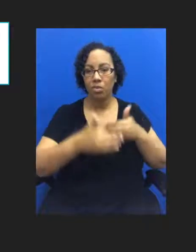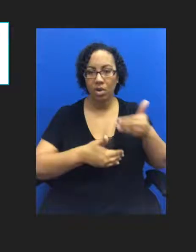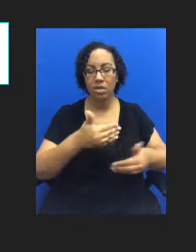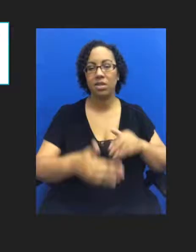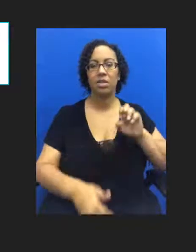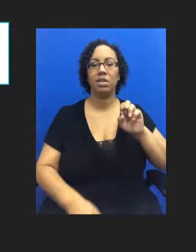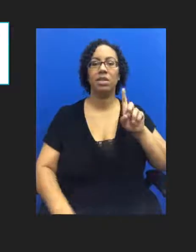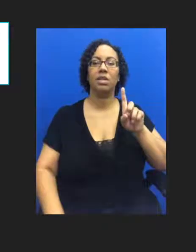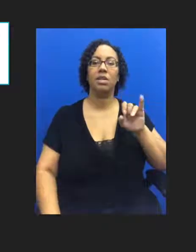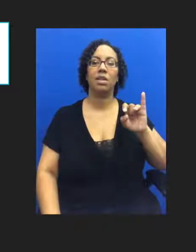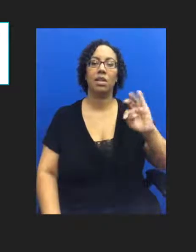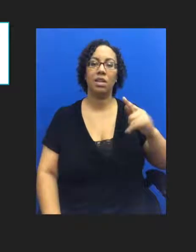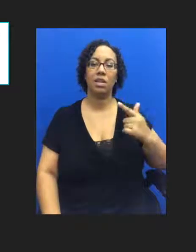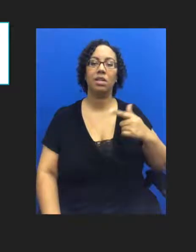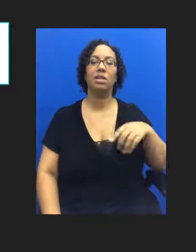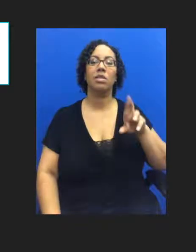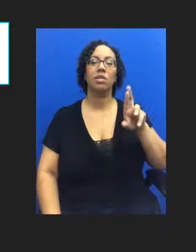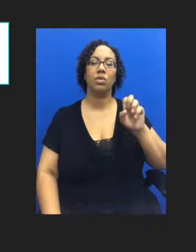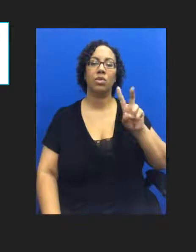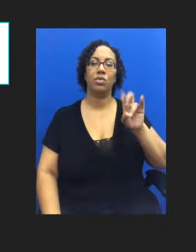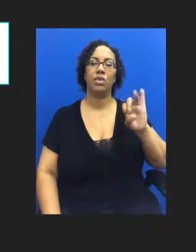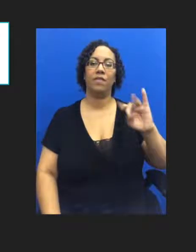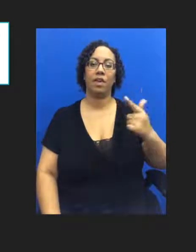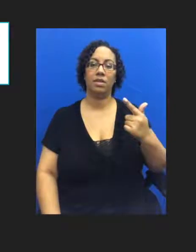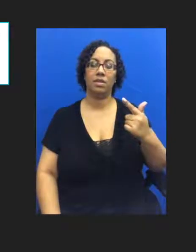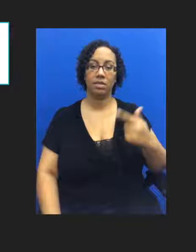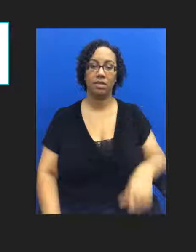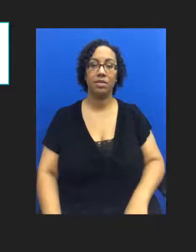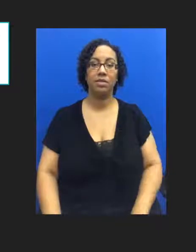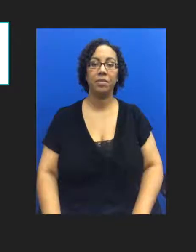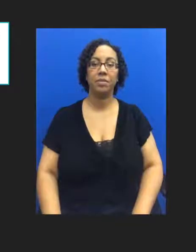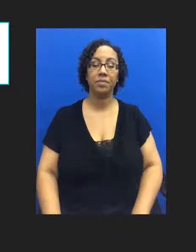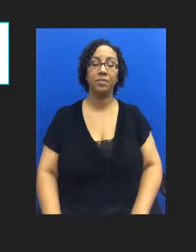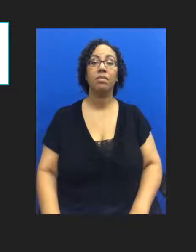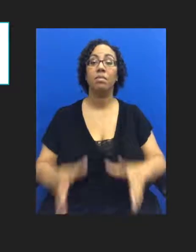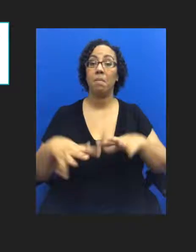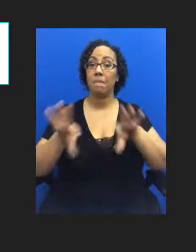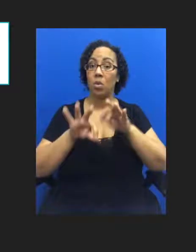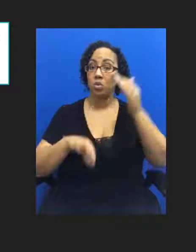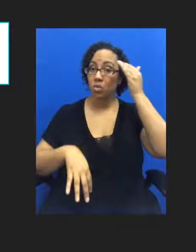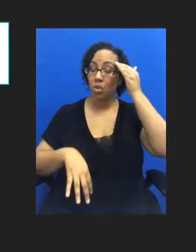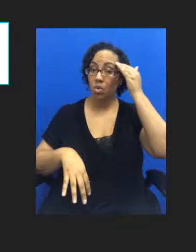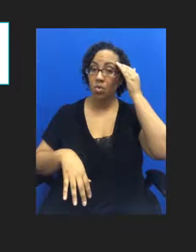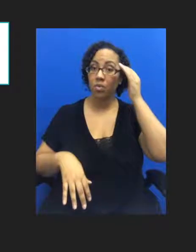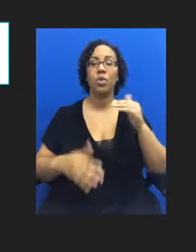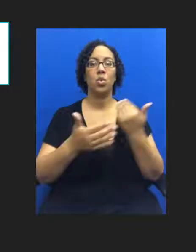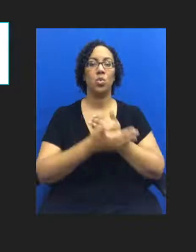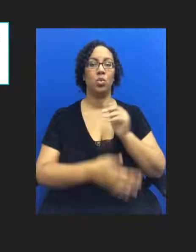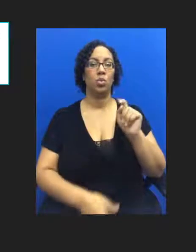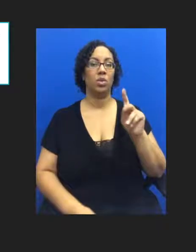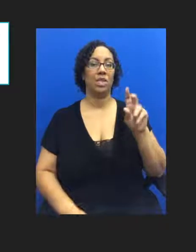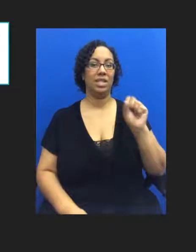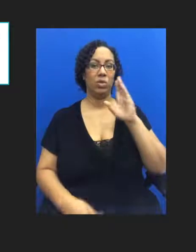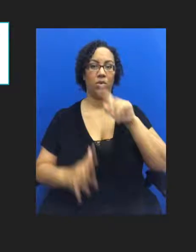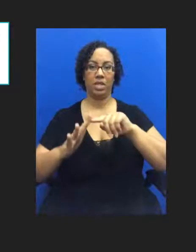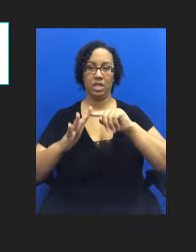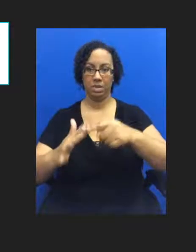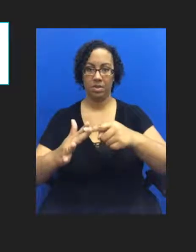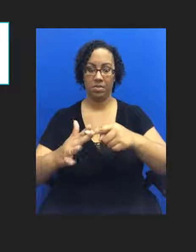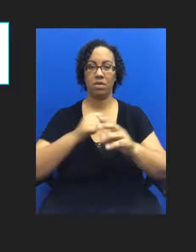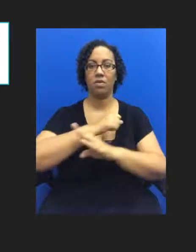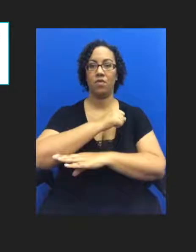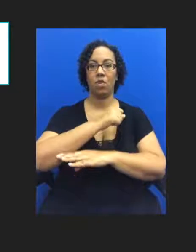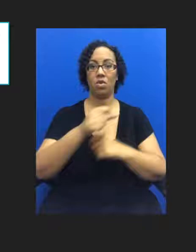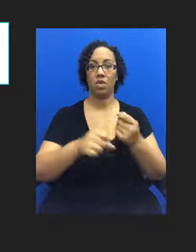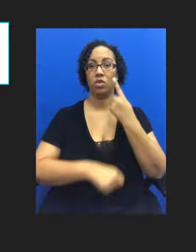usage. And that really refers to the writing process, editing, and revising, and what have you. It's important to be aware